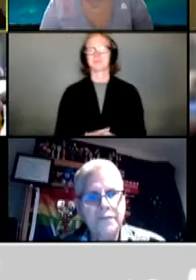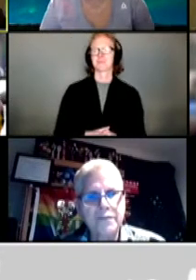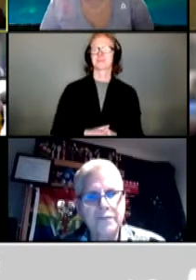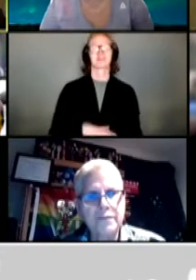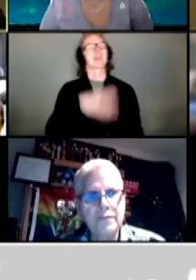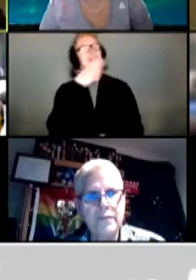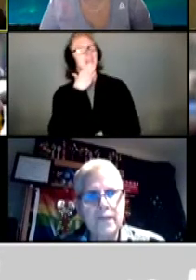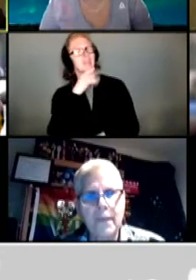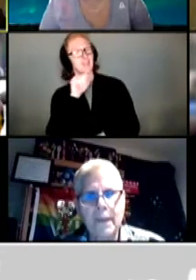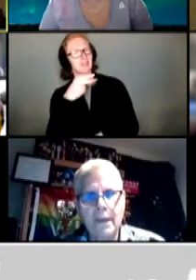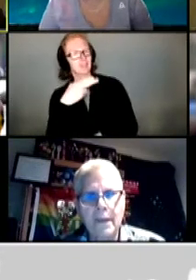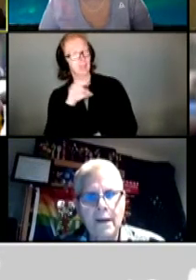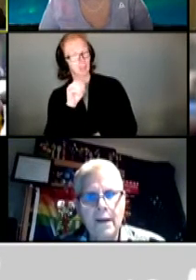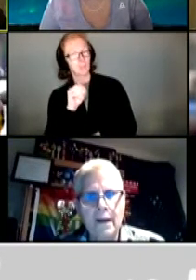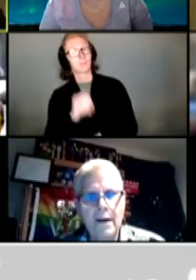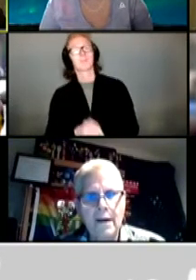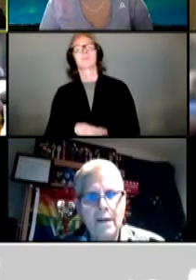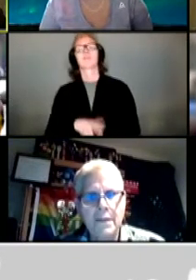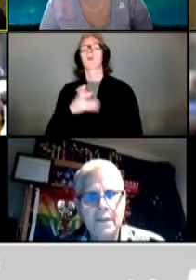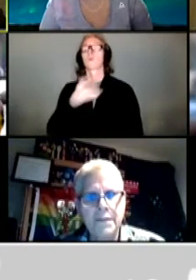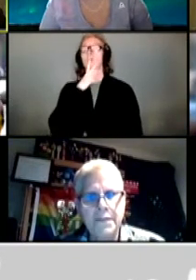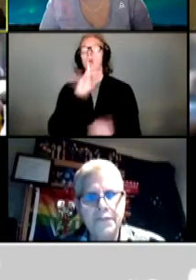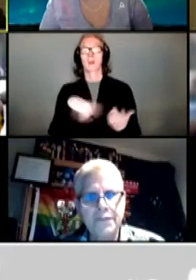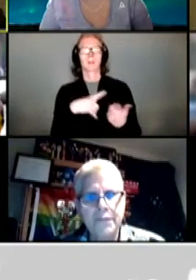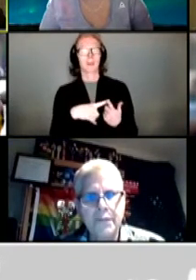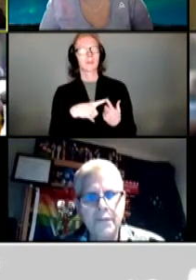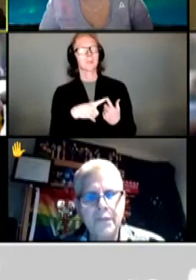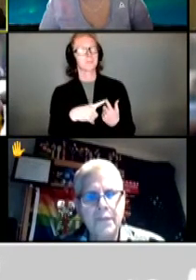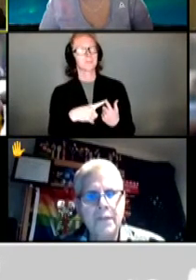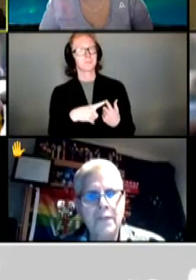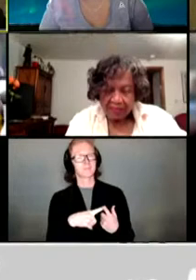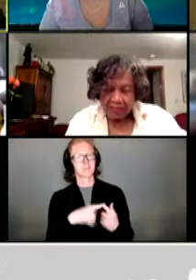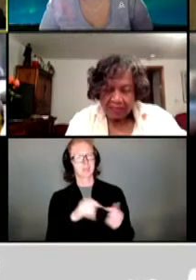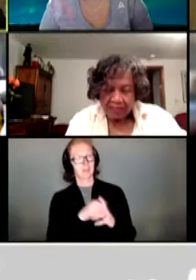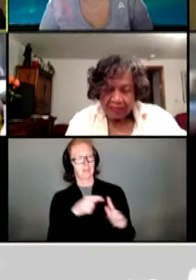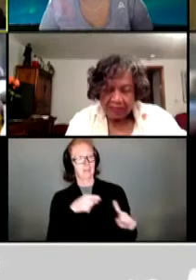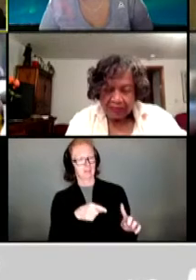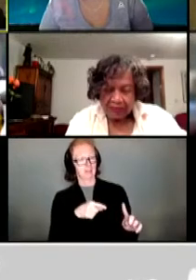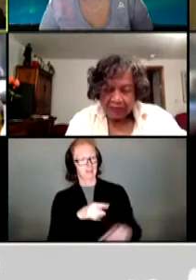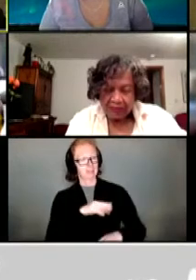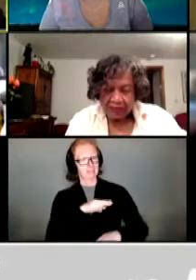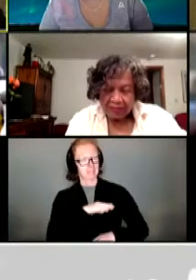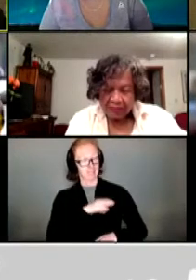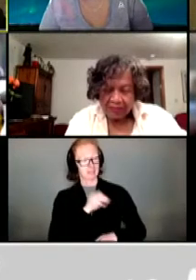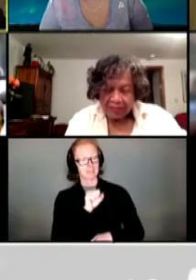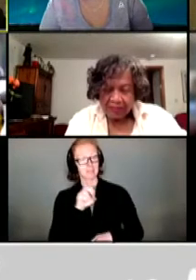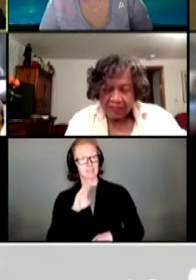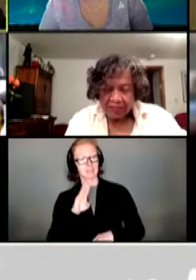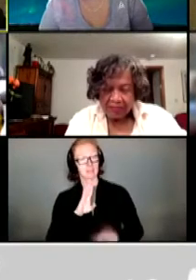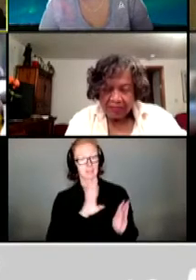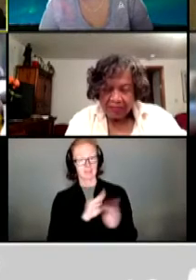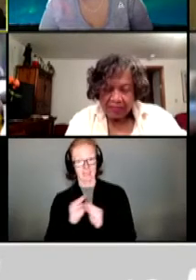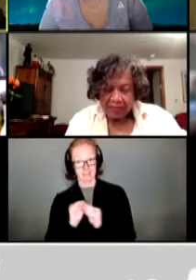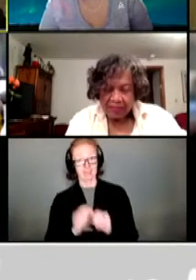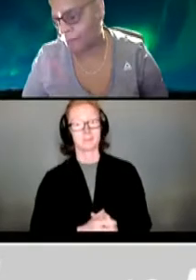Theo. I did talk a little bit about the focus of the Settlement and Policy Subcommittee. It has